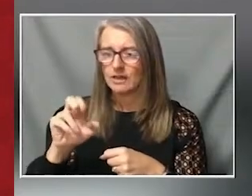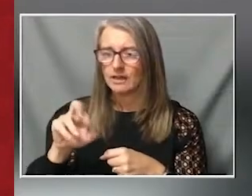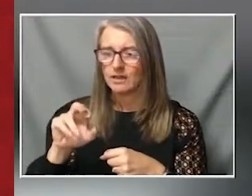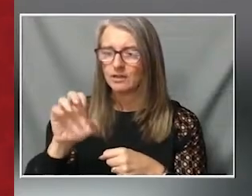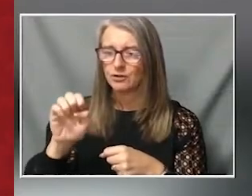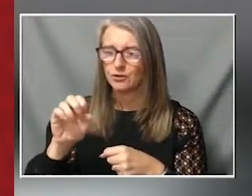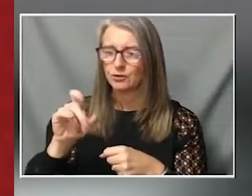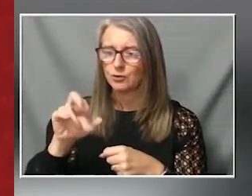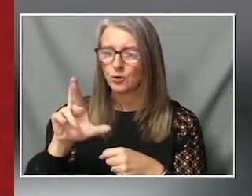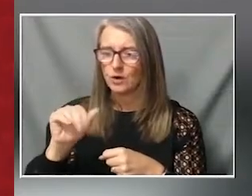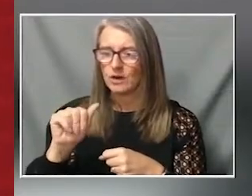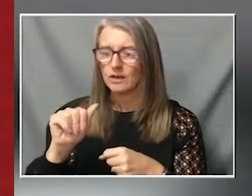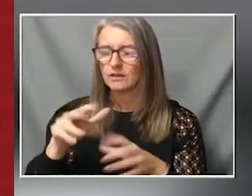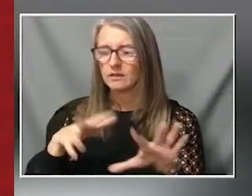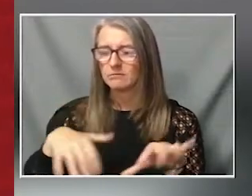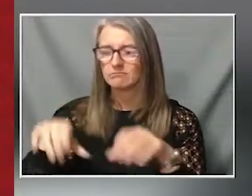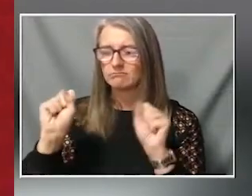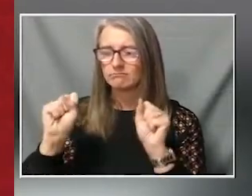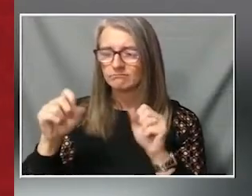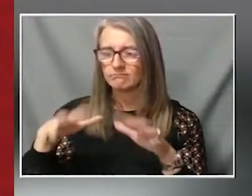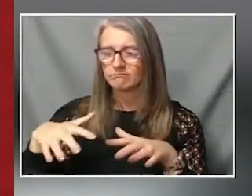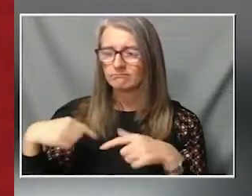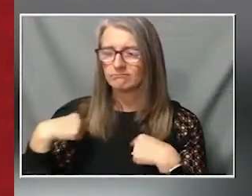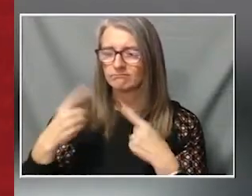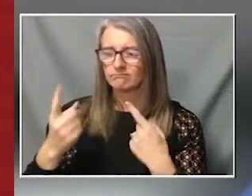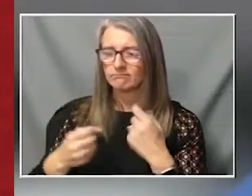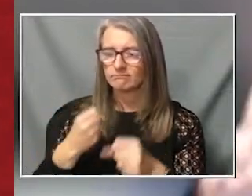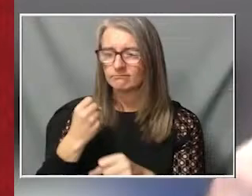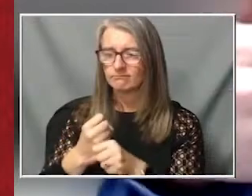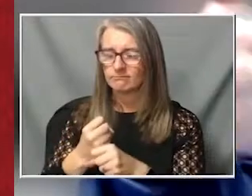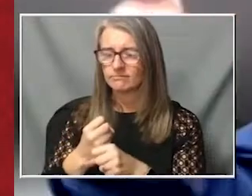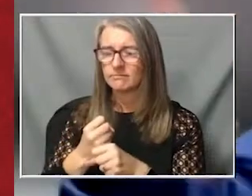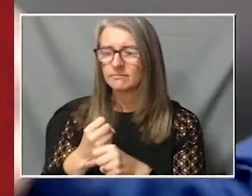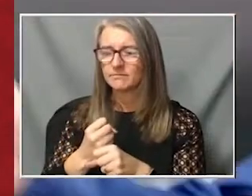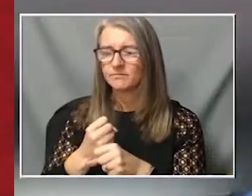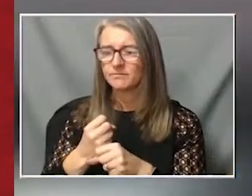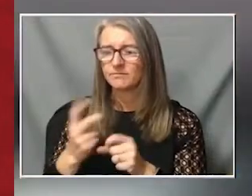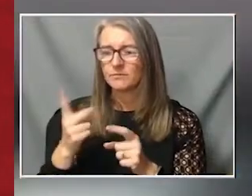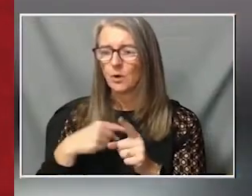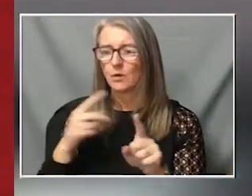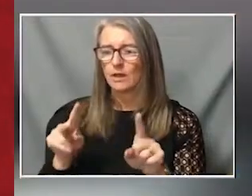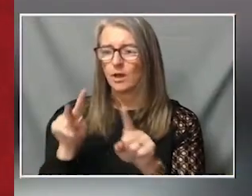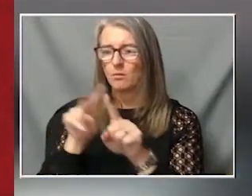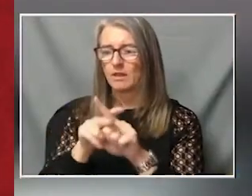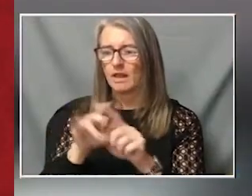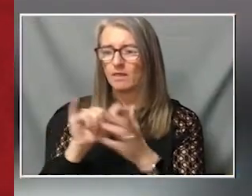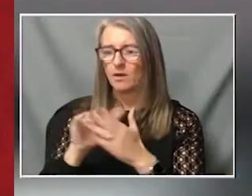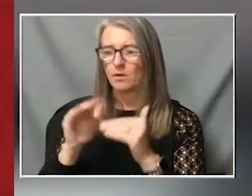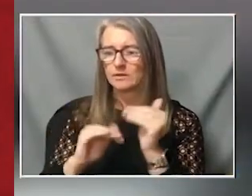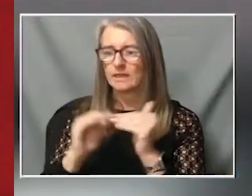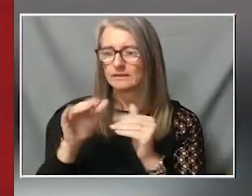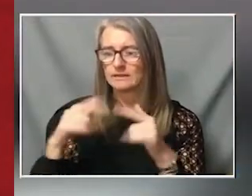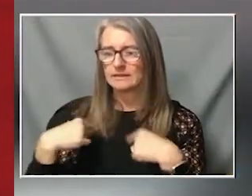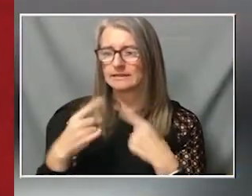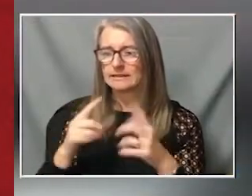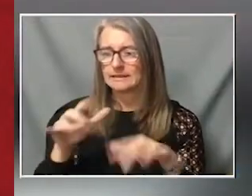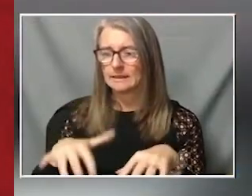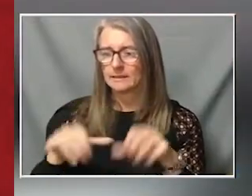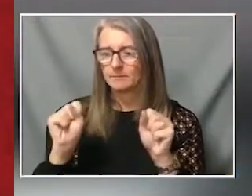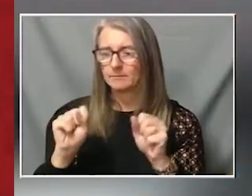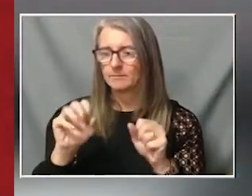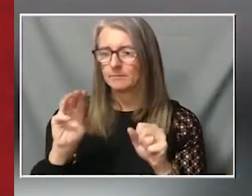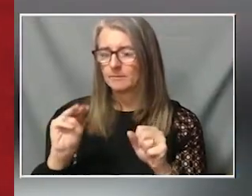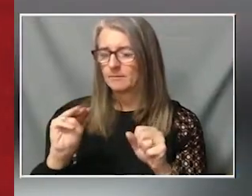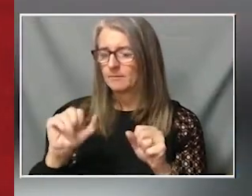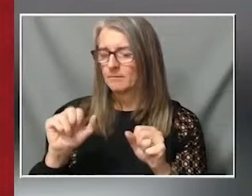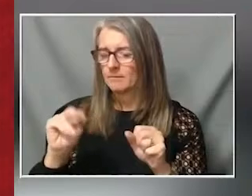Eudora have all adopted those requirements over the last couple of years. Obviously, that would only apply to those houses built since adoption. Manhattan has